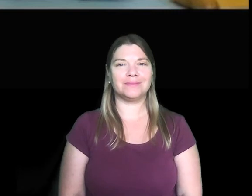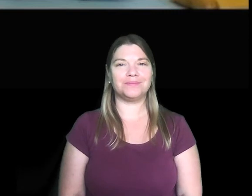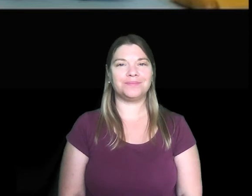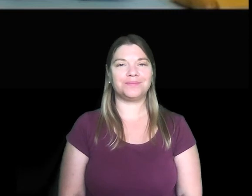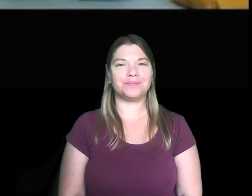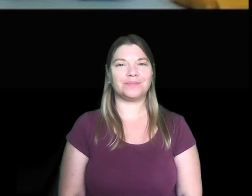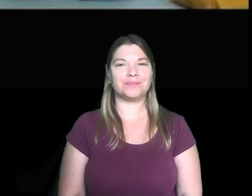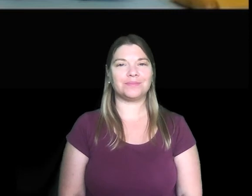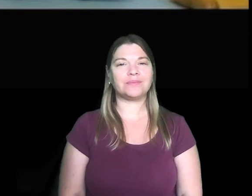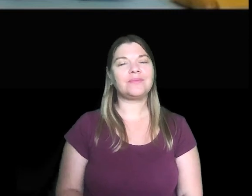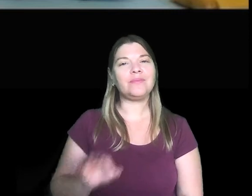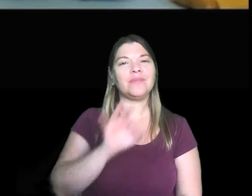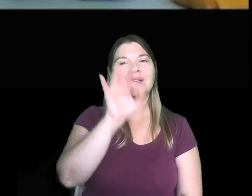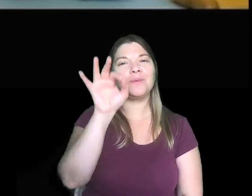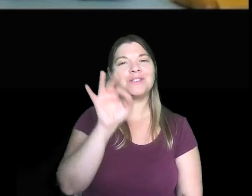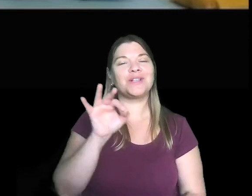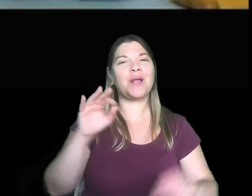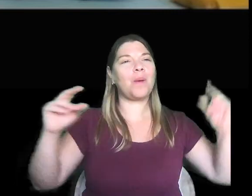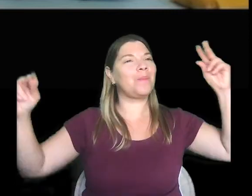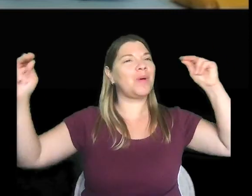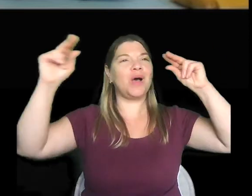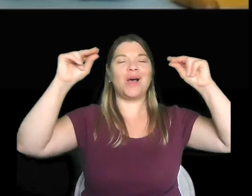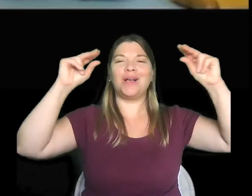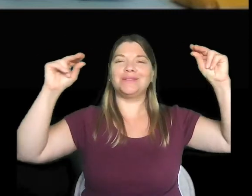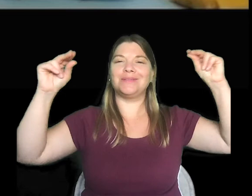What colour is their song?